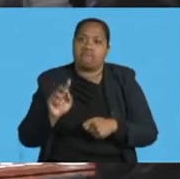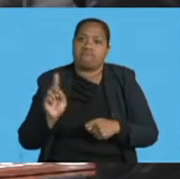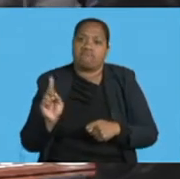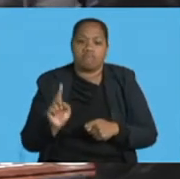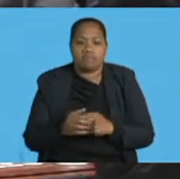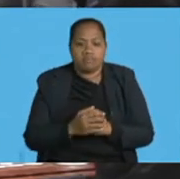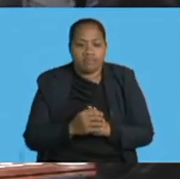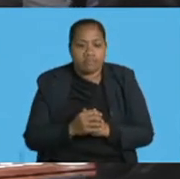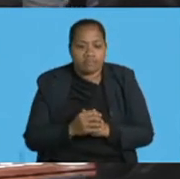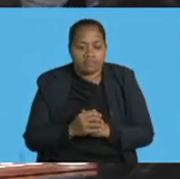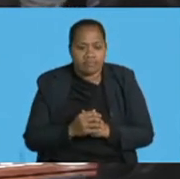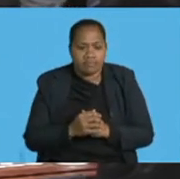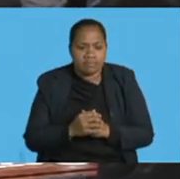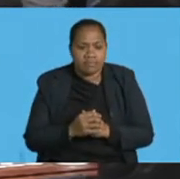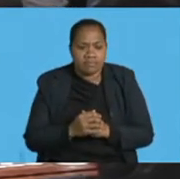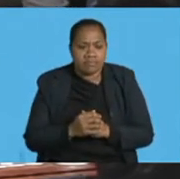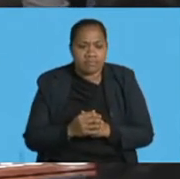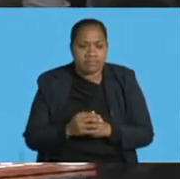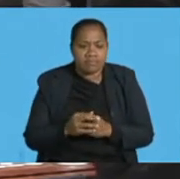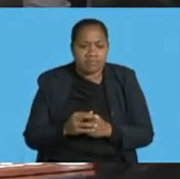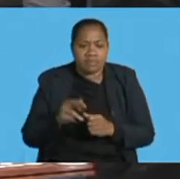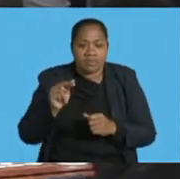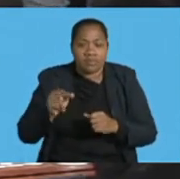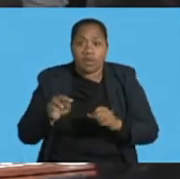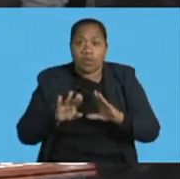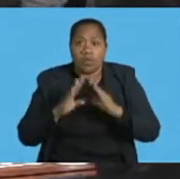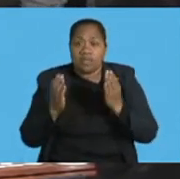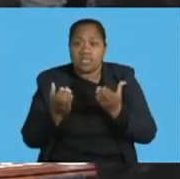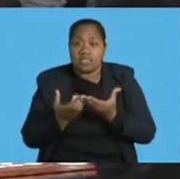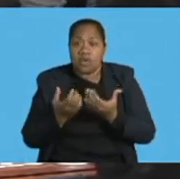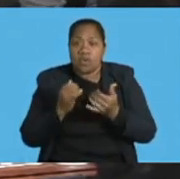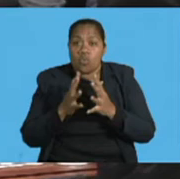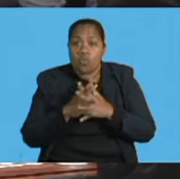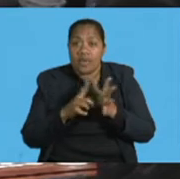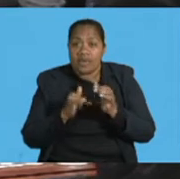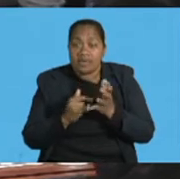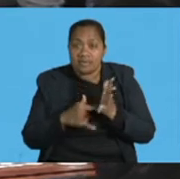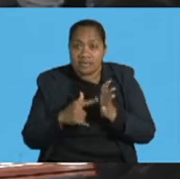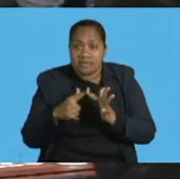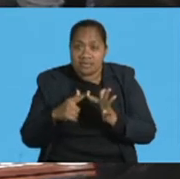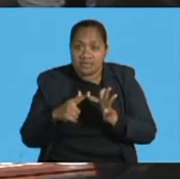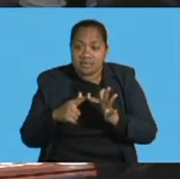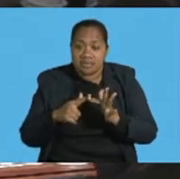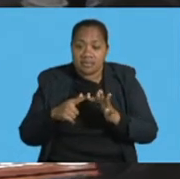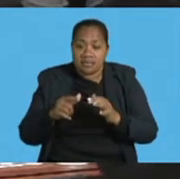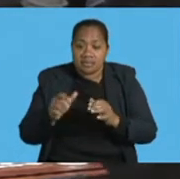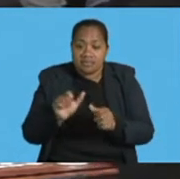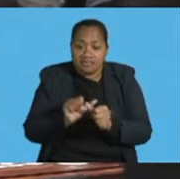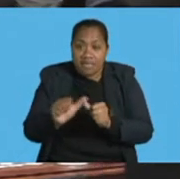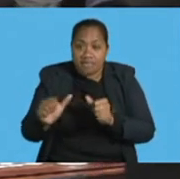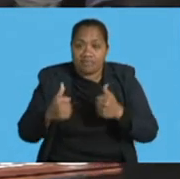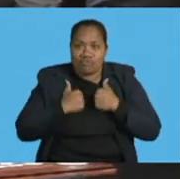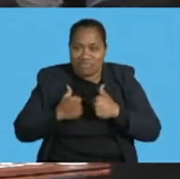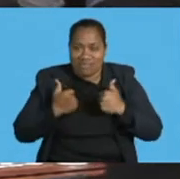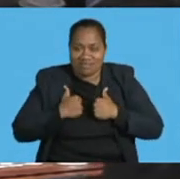conscious strategic reorientation of waterways management practices and an integrated holistic approach to managing waterways-related